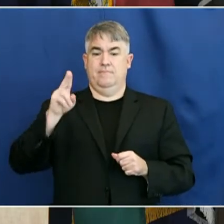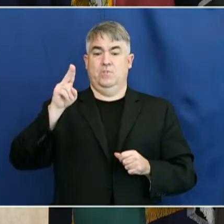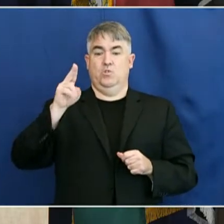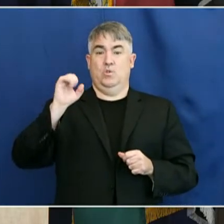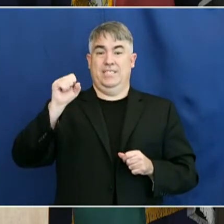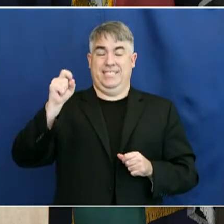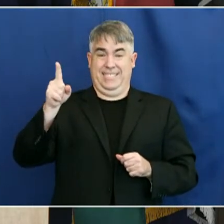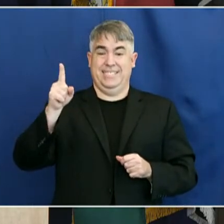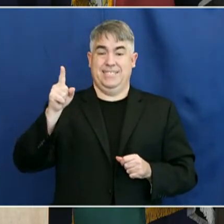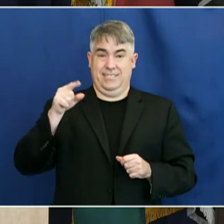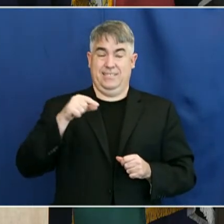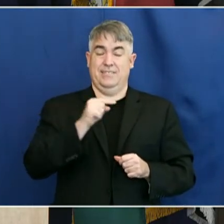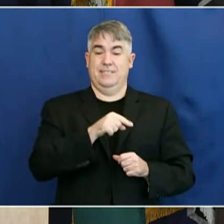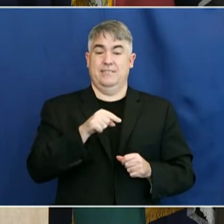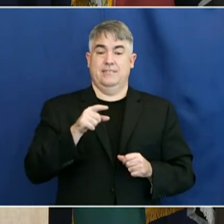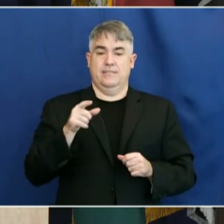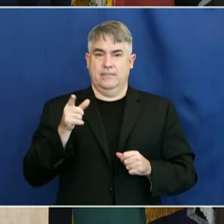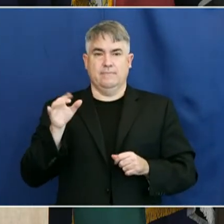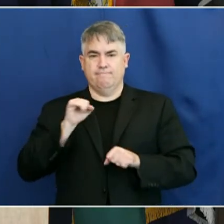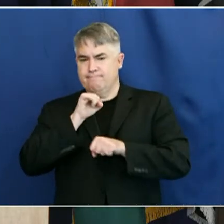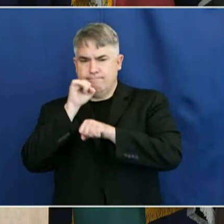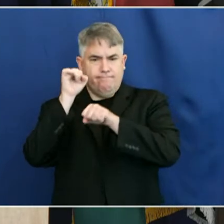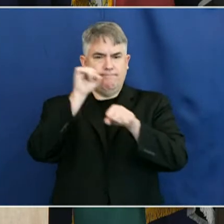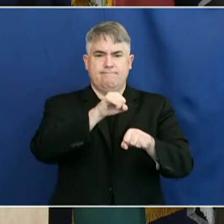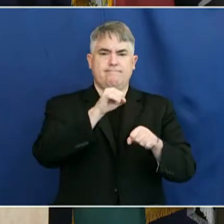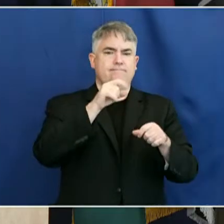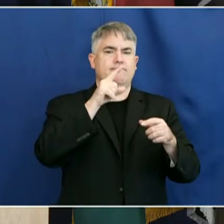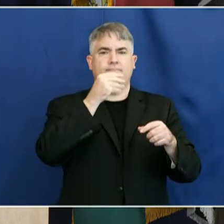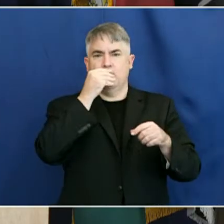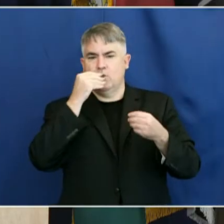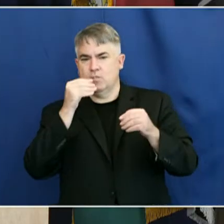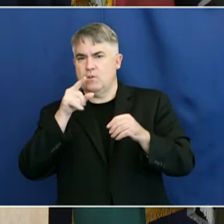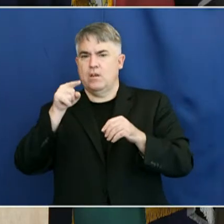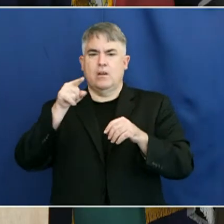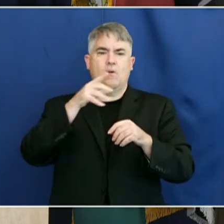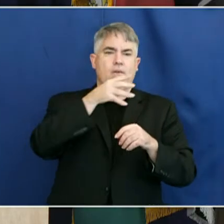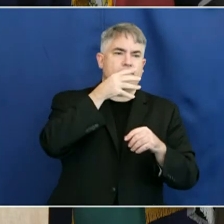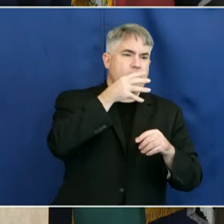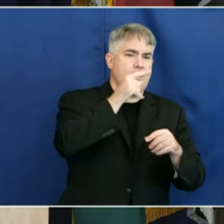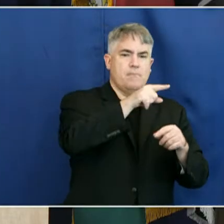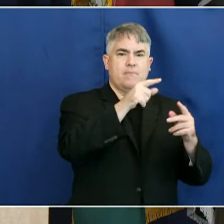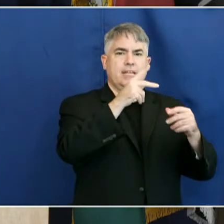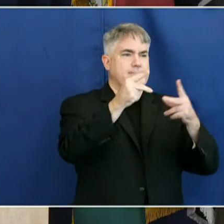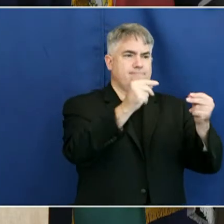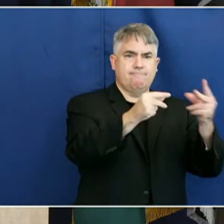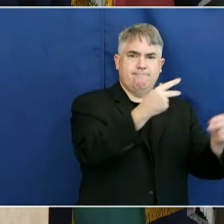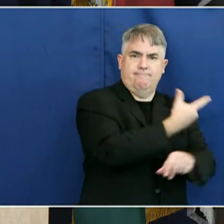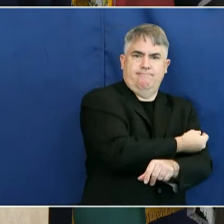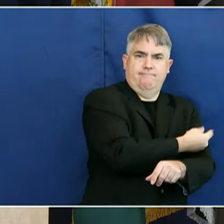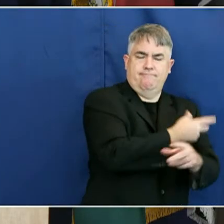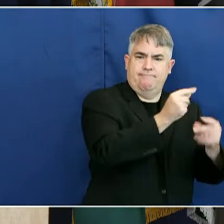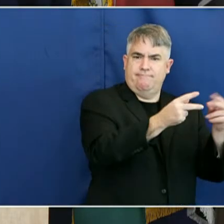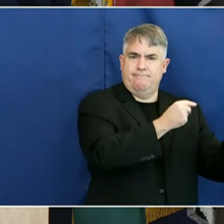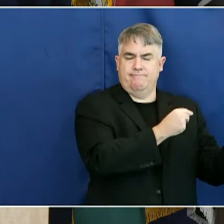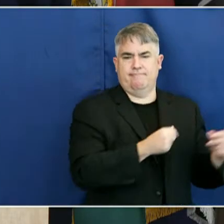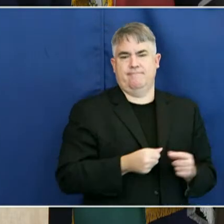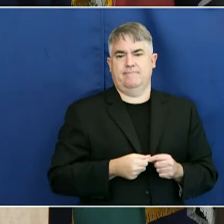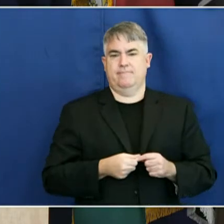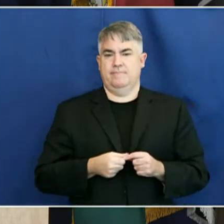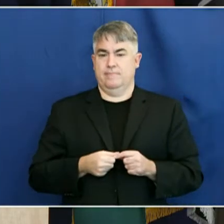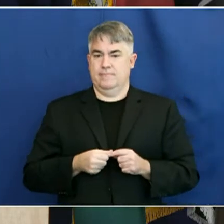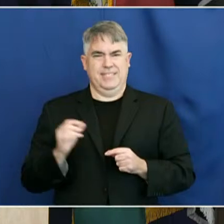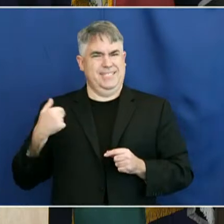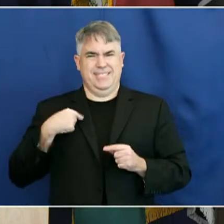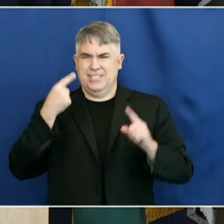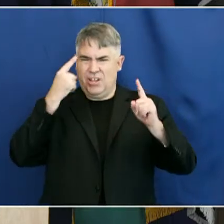vaccinating food-related employees in the Otay Mesa community. We have also been very committed to education and reaching to our communities